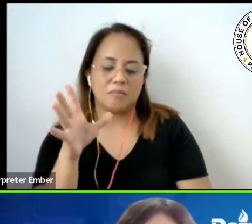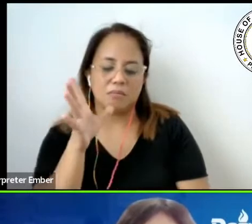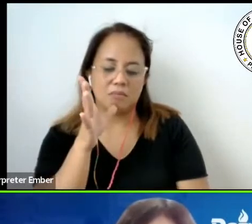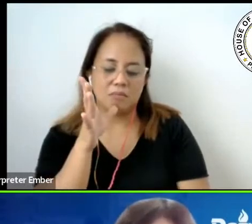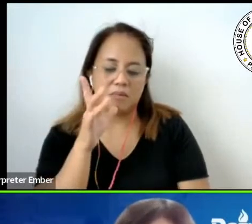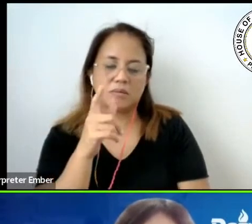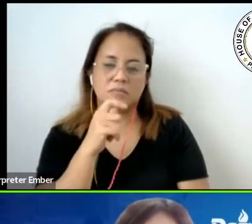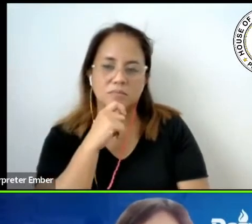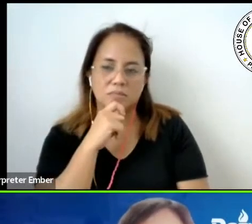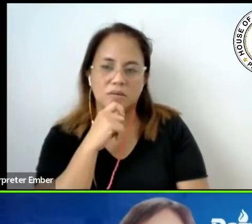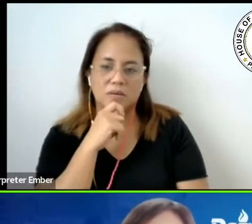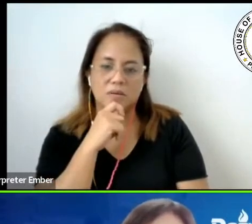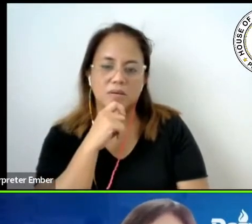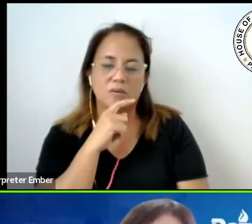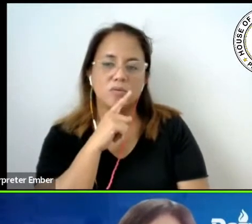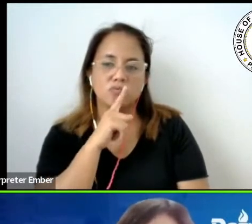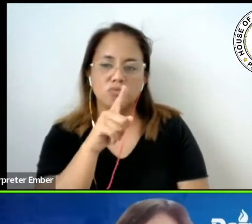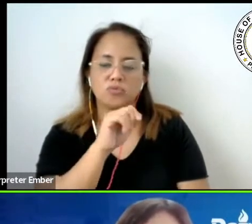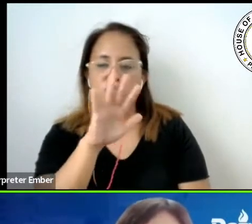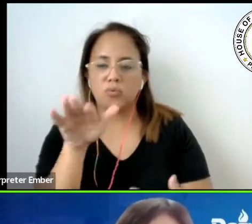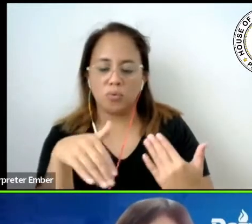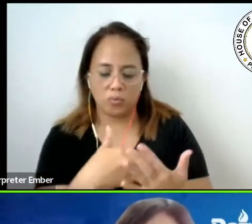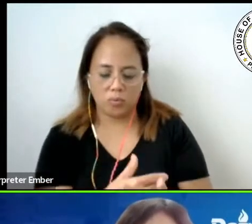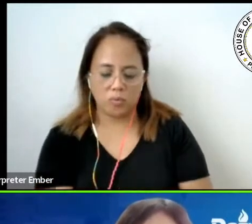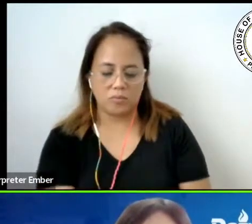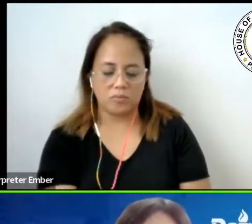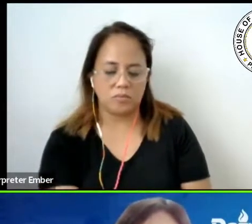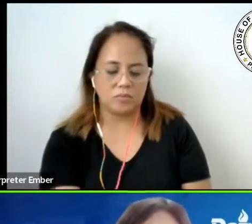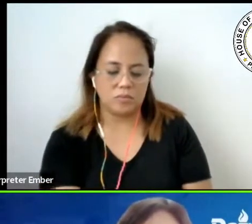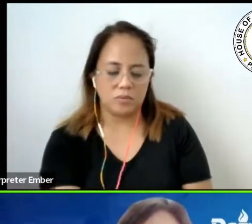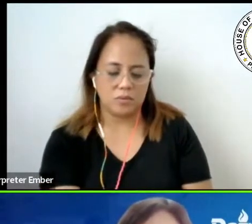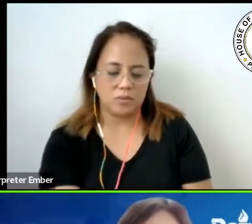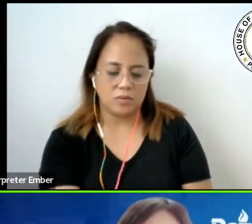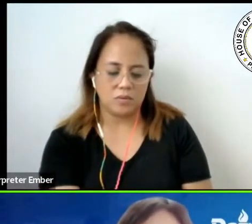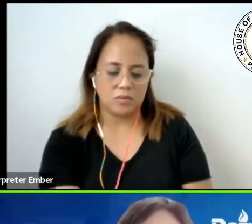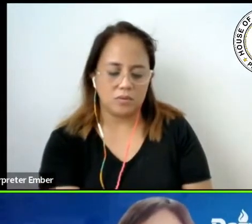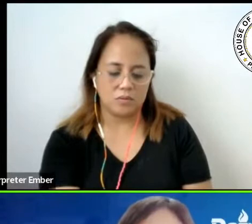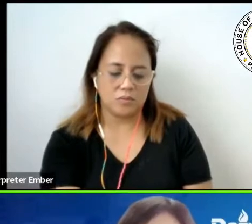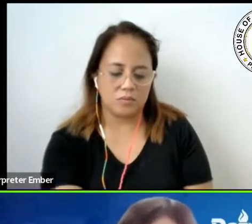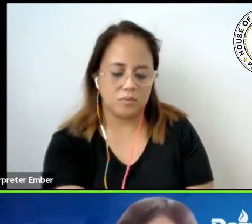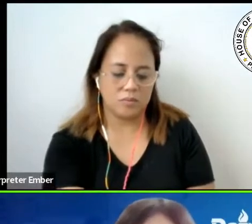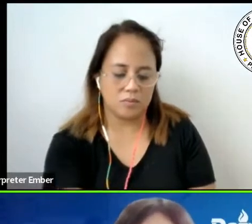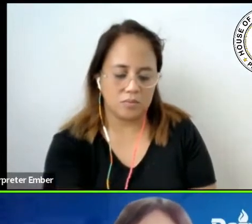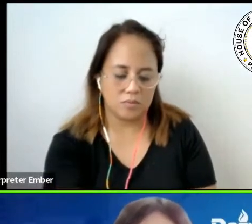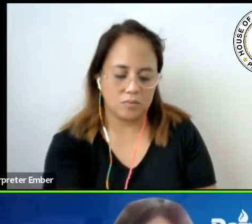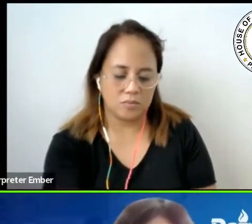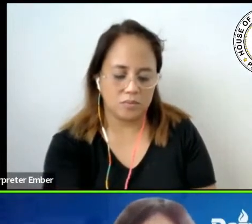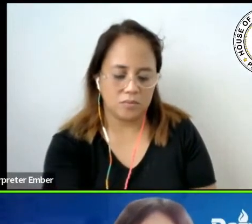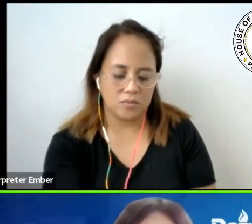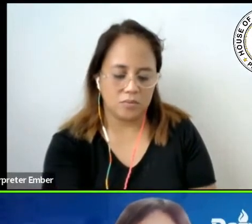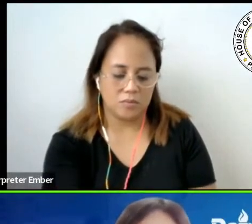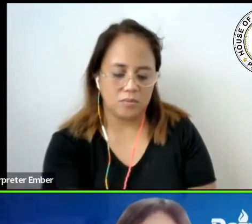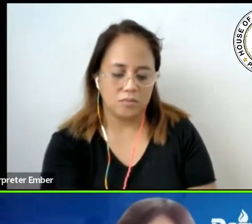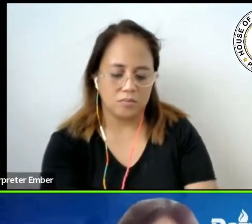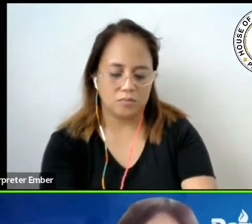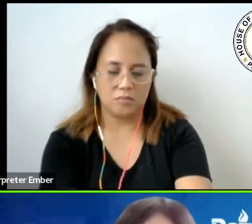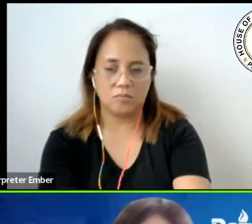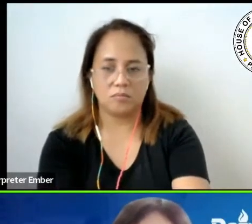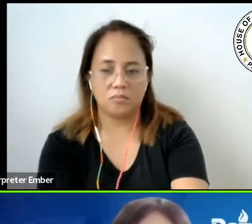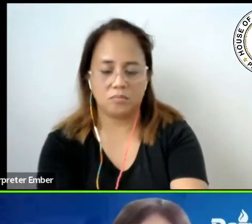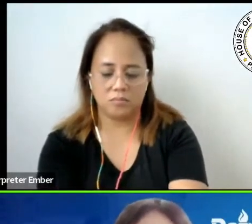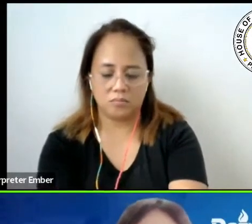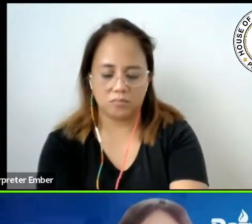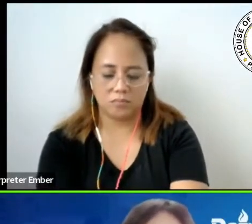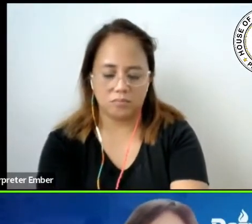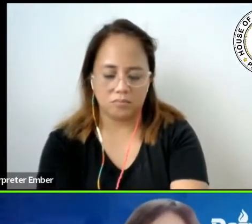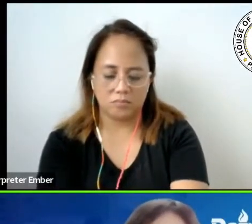tongue, which is true to all, we do not really have the materials. No, what we have is Iloco. I have seen